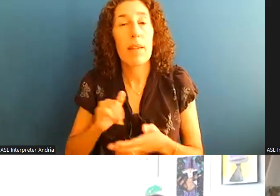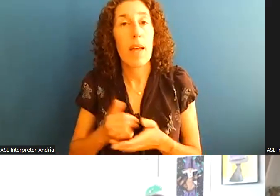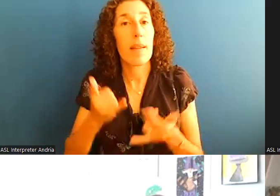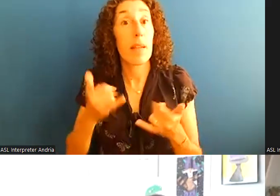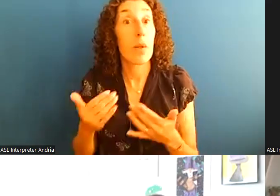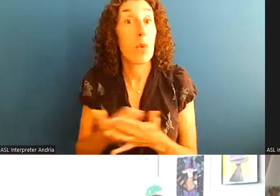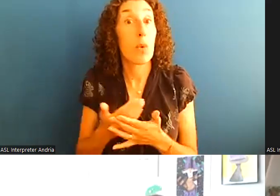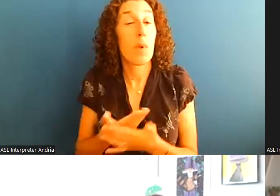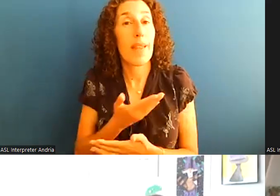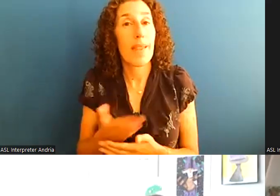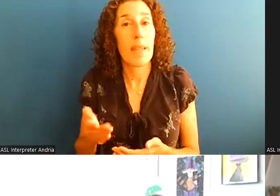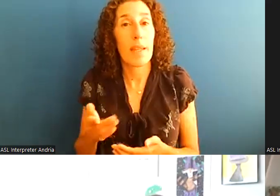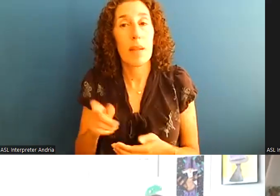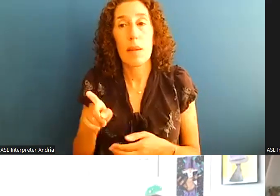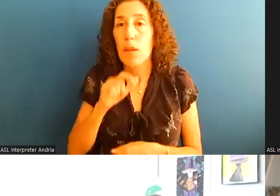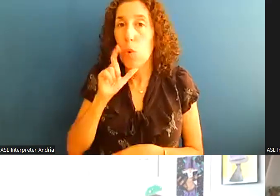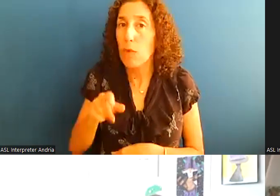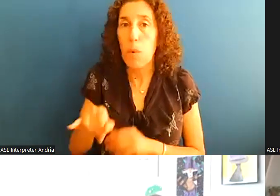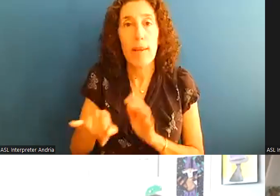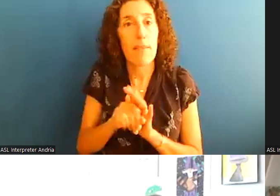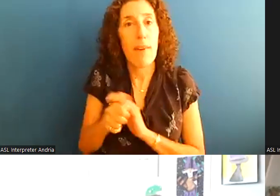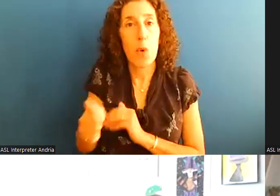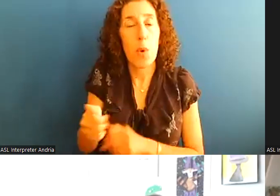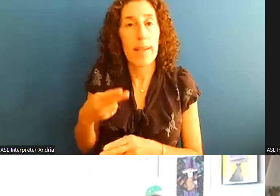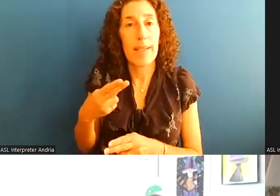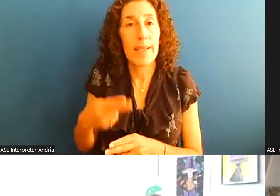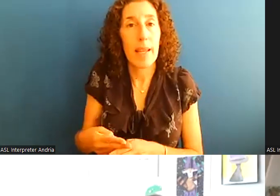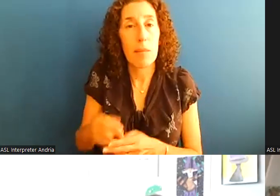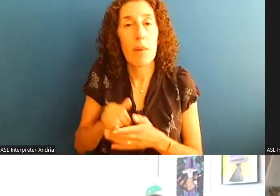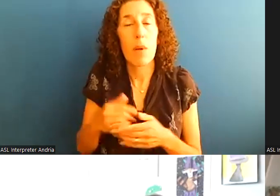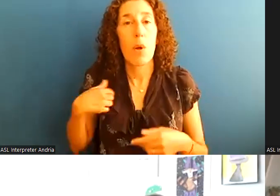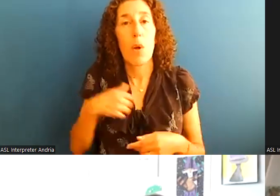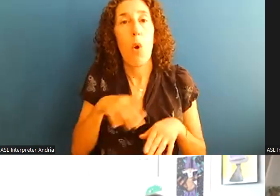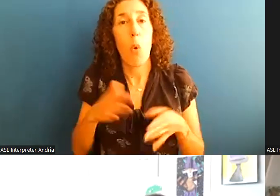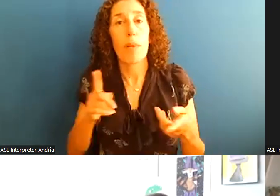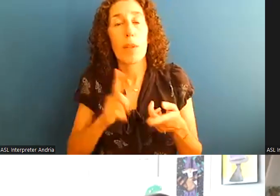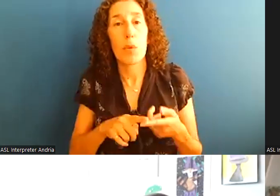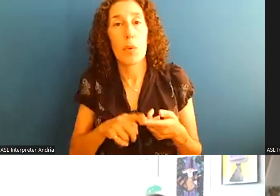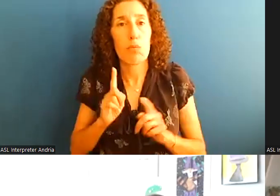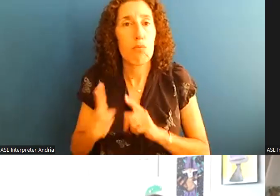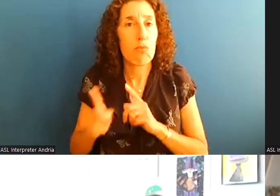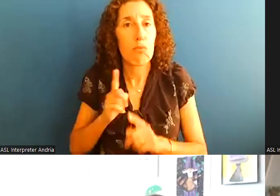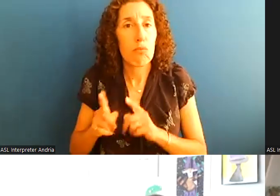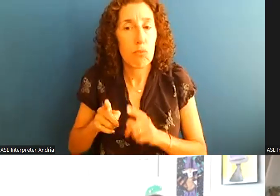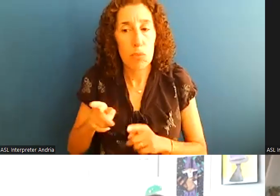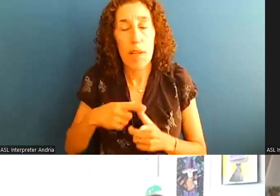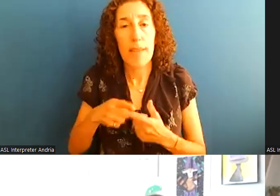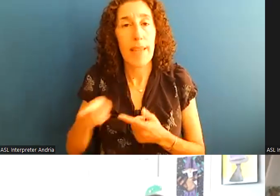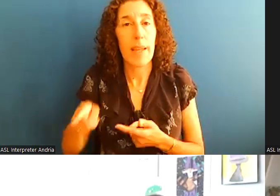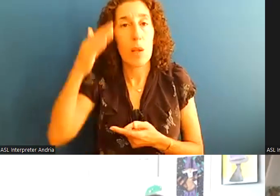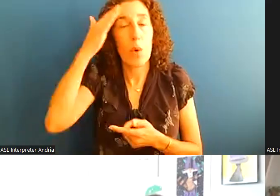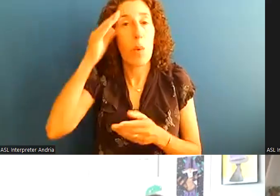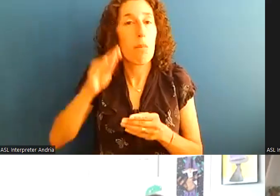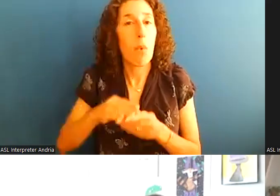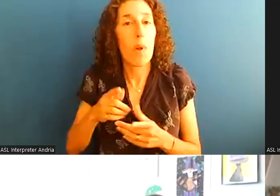with an investigation. So, we've been doing this for about 3 years, and we found there were a lot of